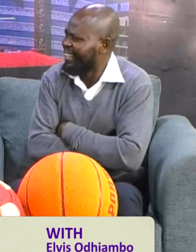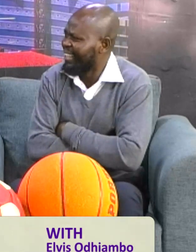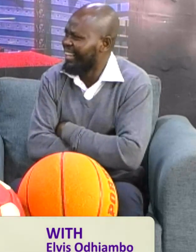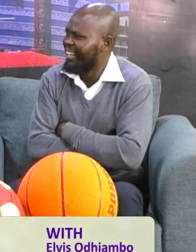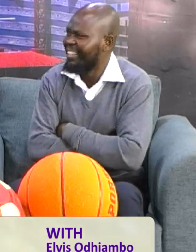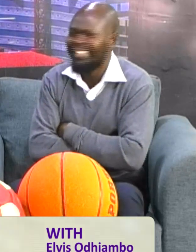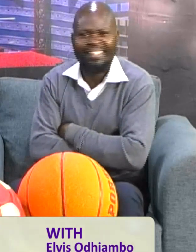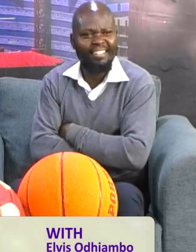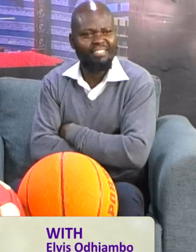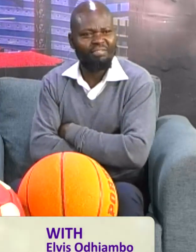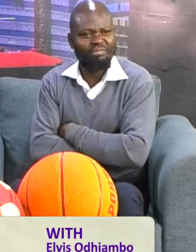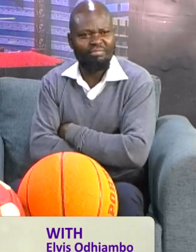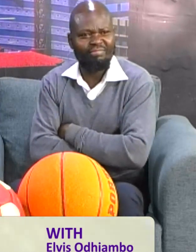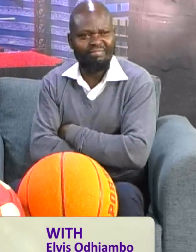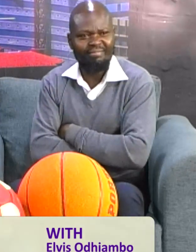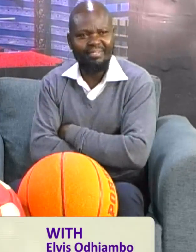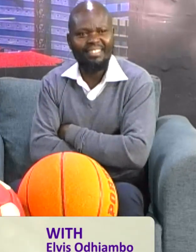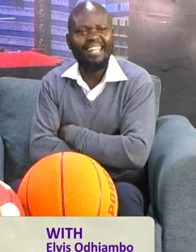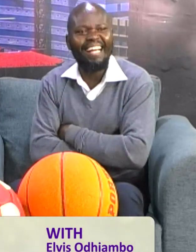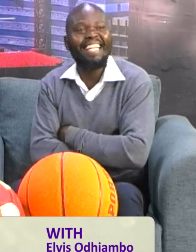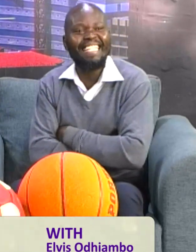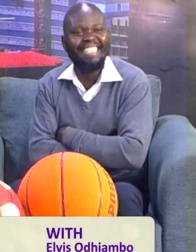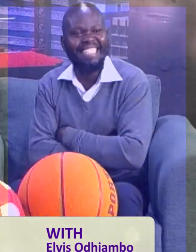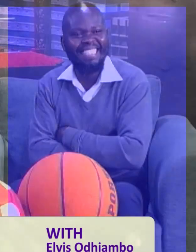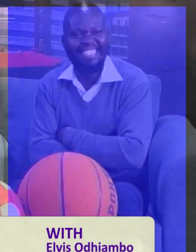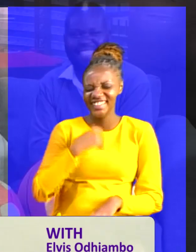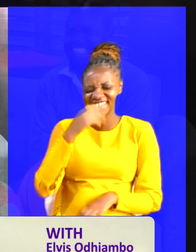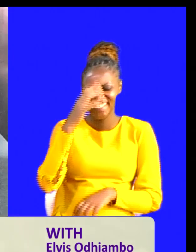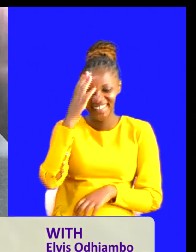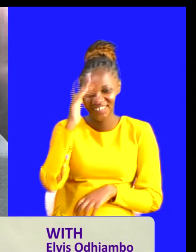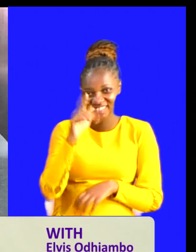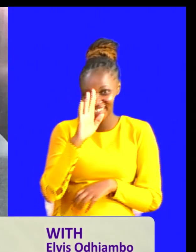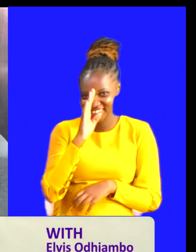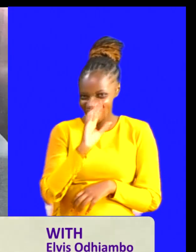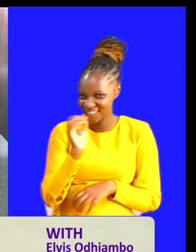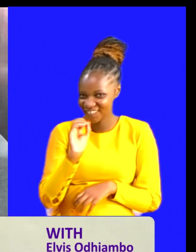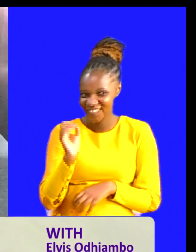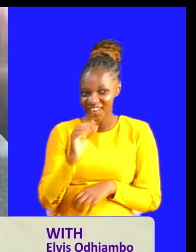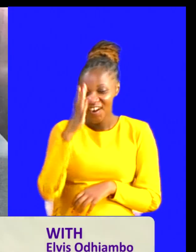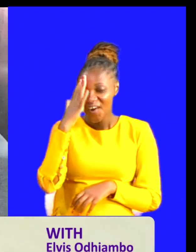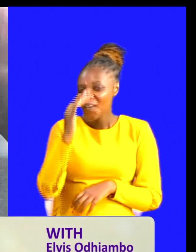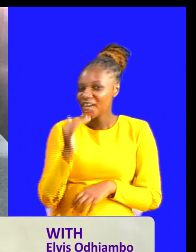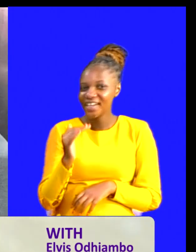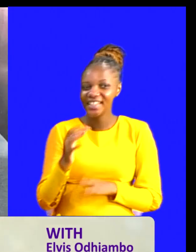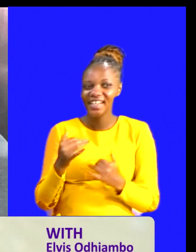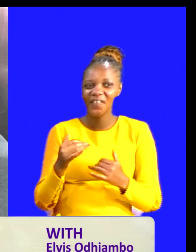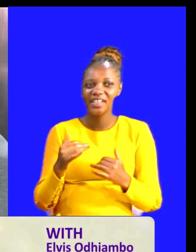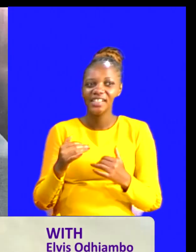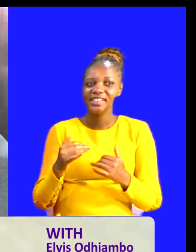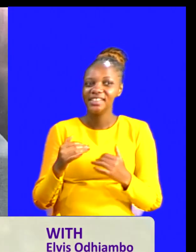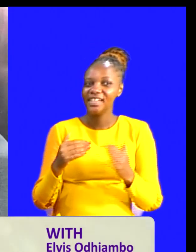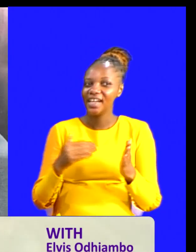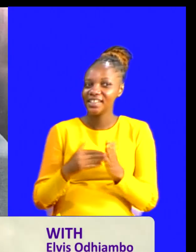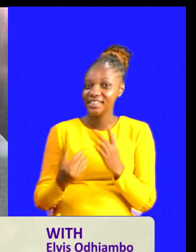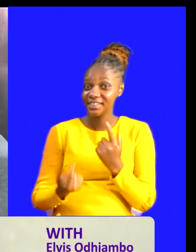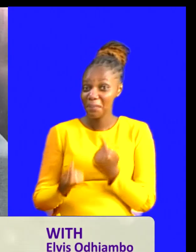improving, or what is going to happen? Well, I hope it's not a fluke because you know, against Burnley, of course, you know, they were just